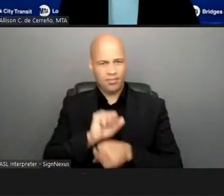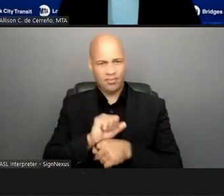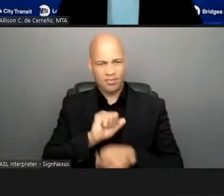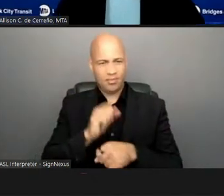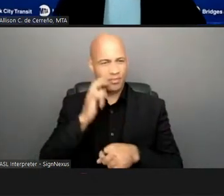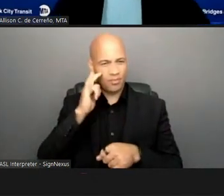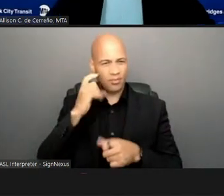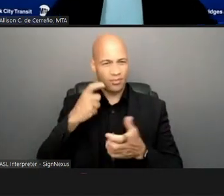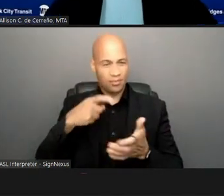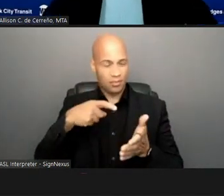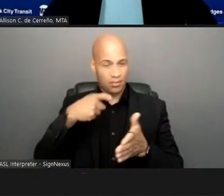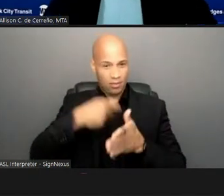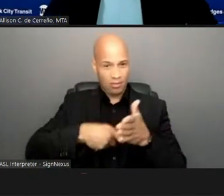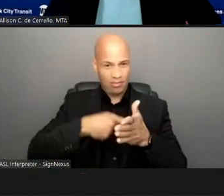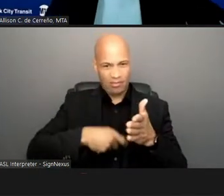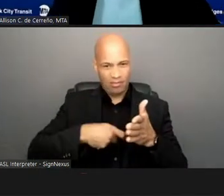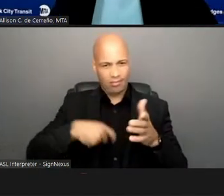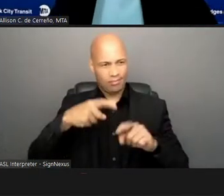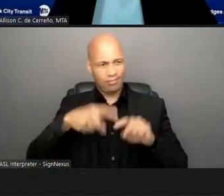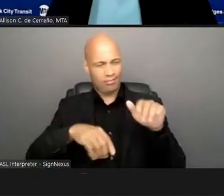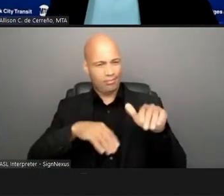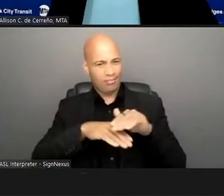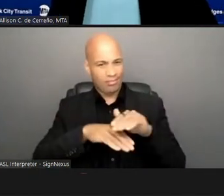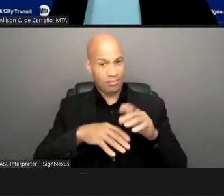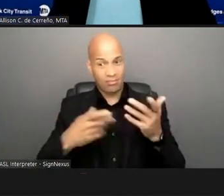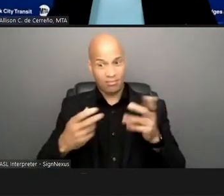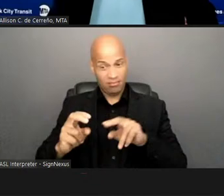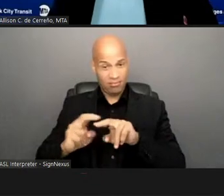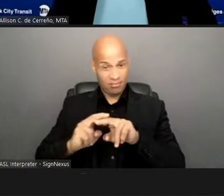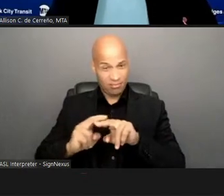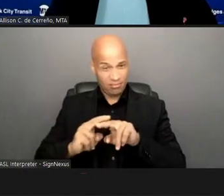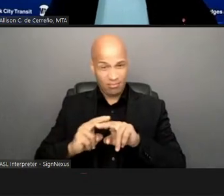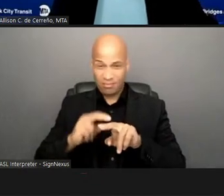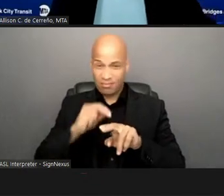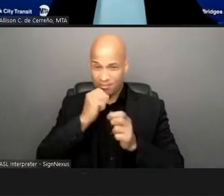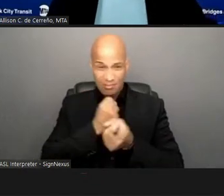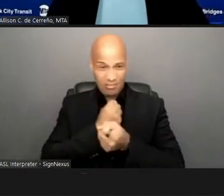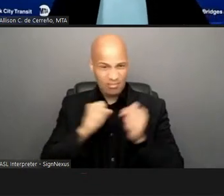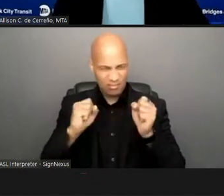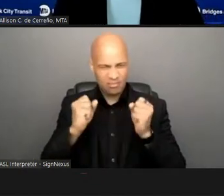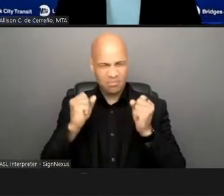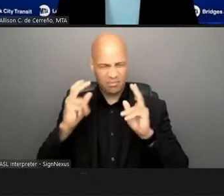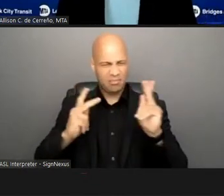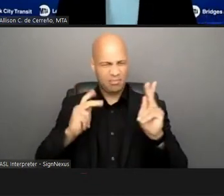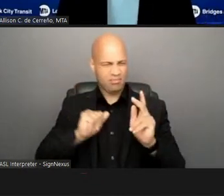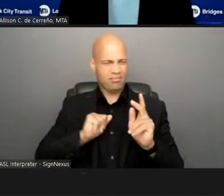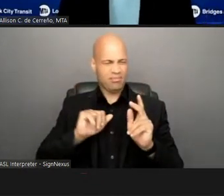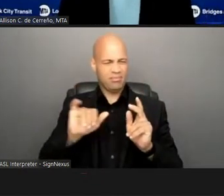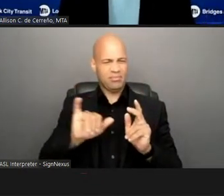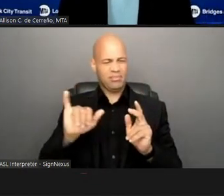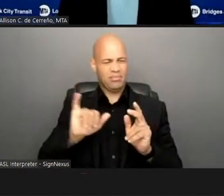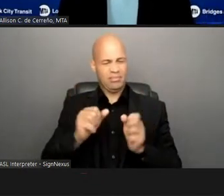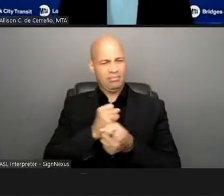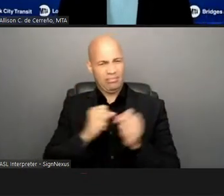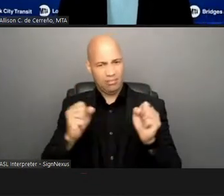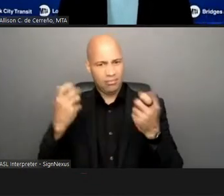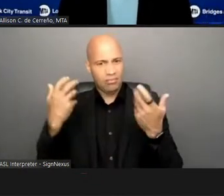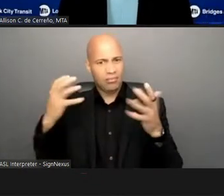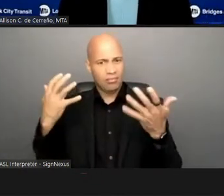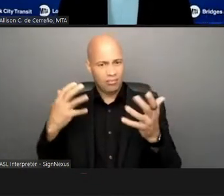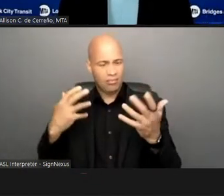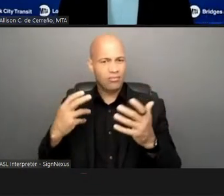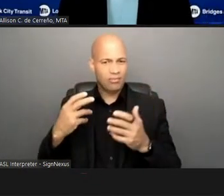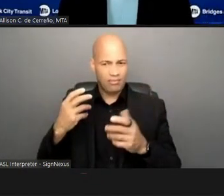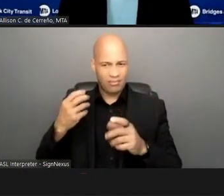Southwest right now extremely unsafe I know a lot of people myself included who are scared of using the service especially those who have been Crime Victims on the service